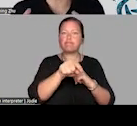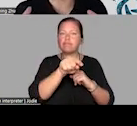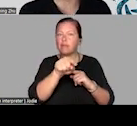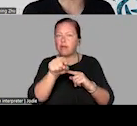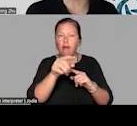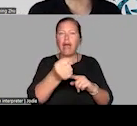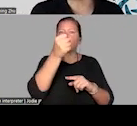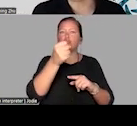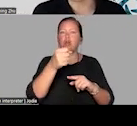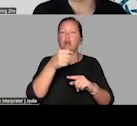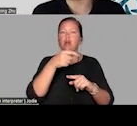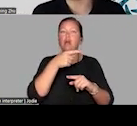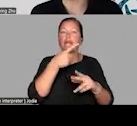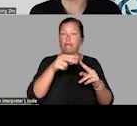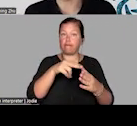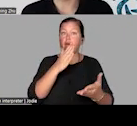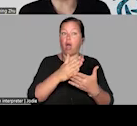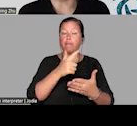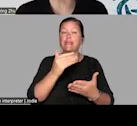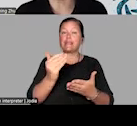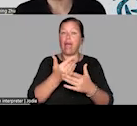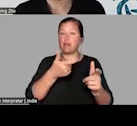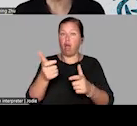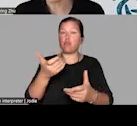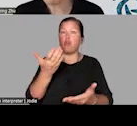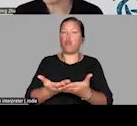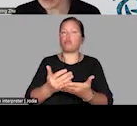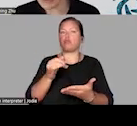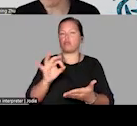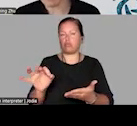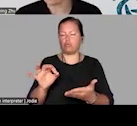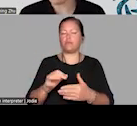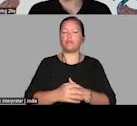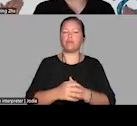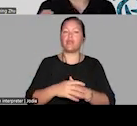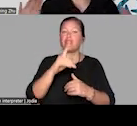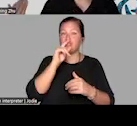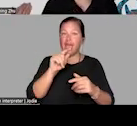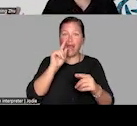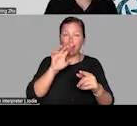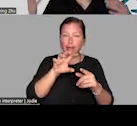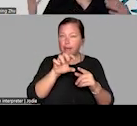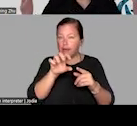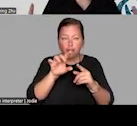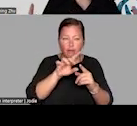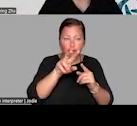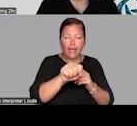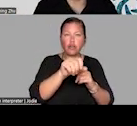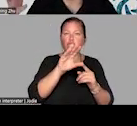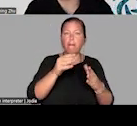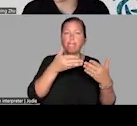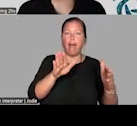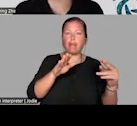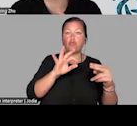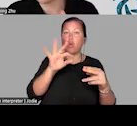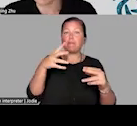claimed to be enabled is actually enabled. This can be detected from the public side. You don't have to go into the company